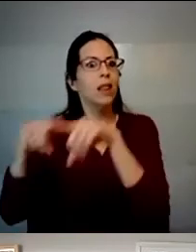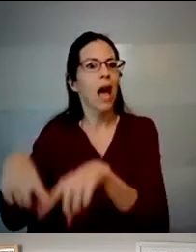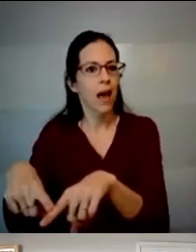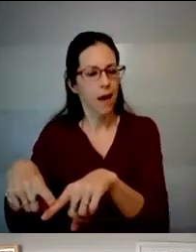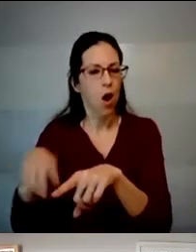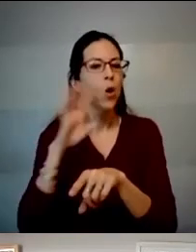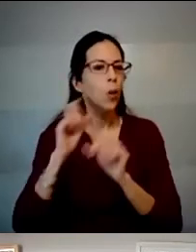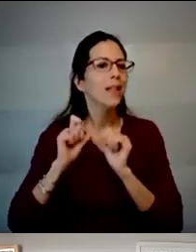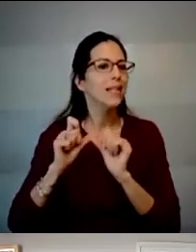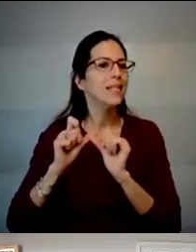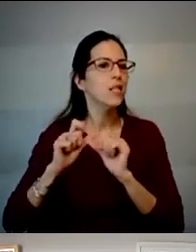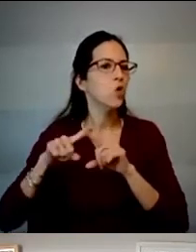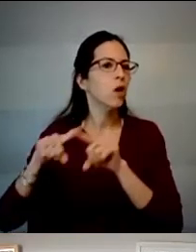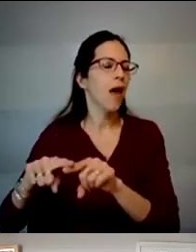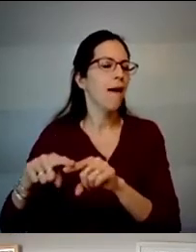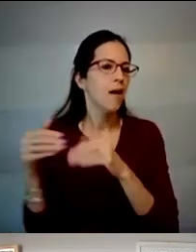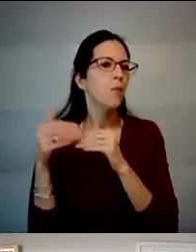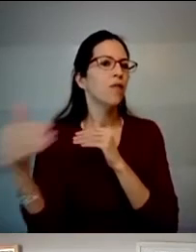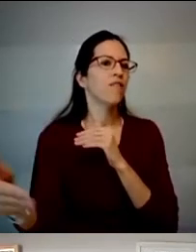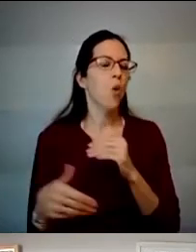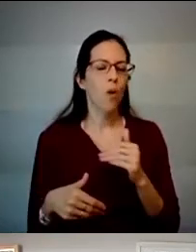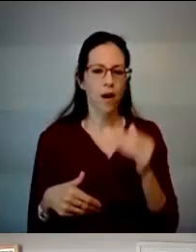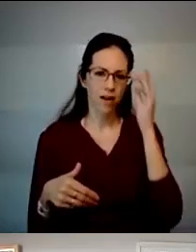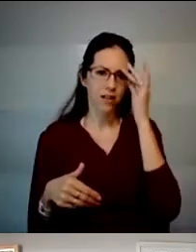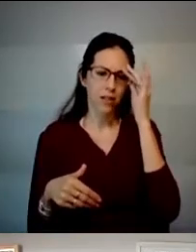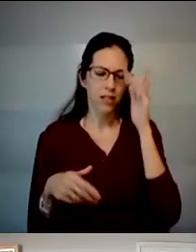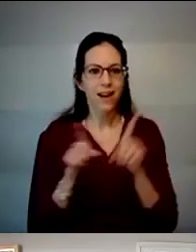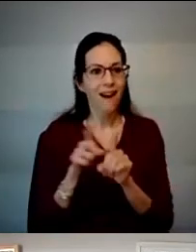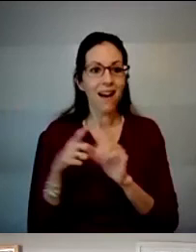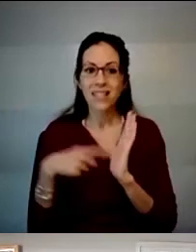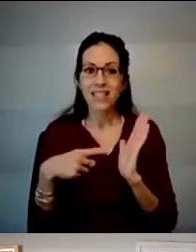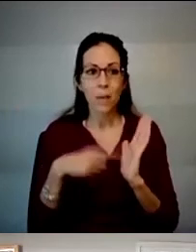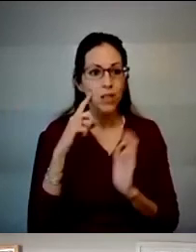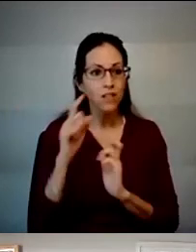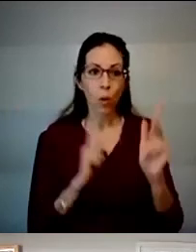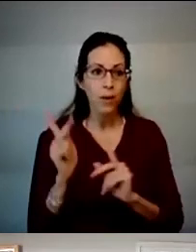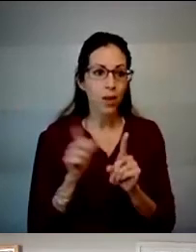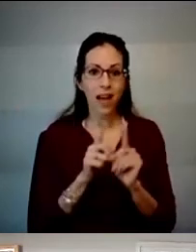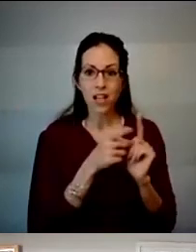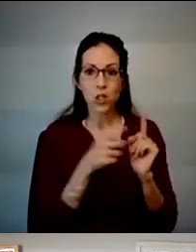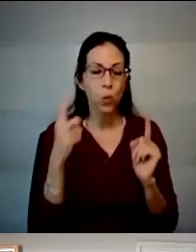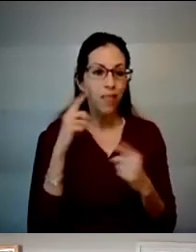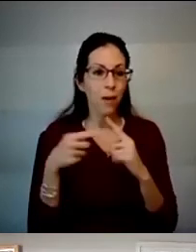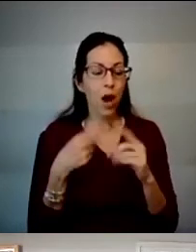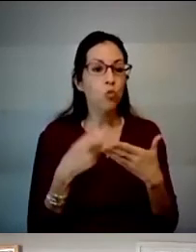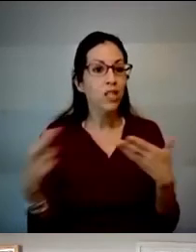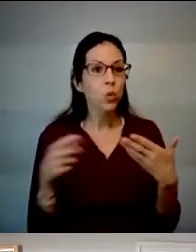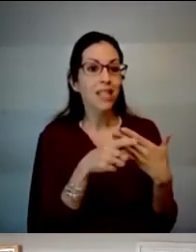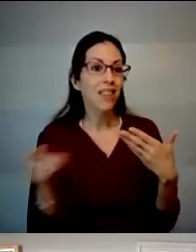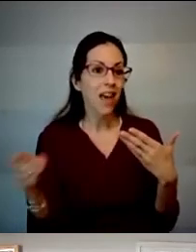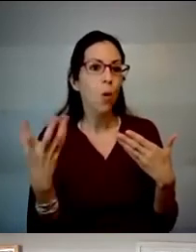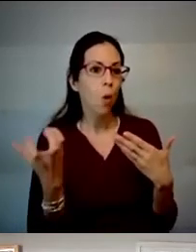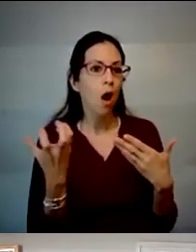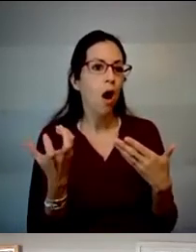continue to rely on going forward? Just as examples for people, as they think about, you know, resources they might seek out